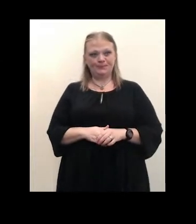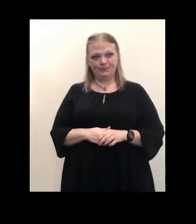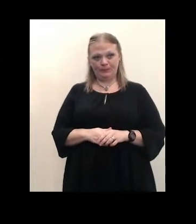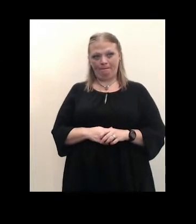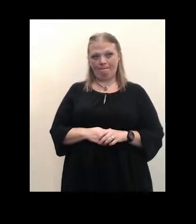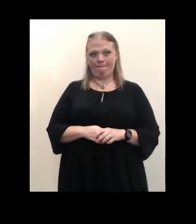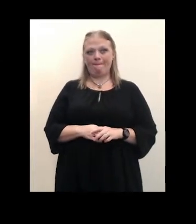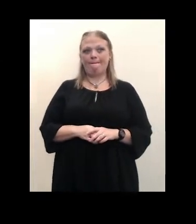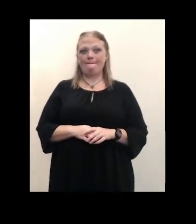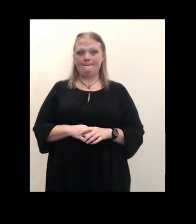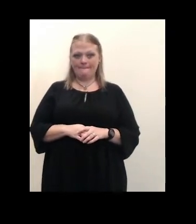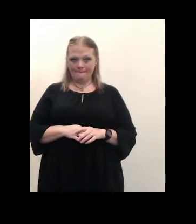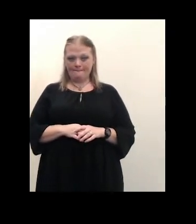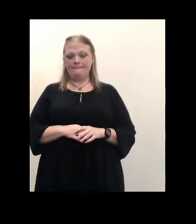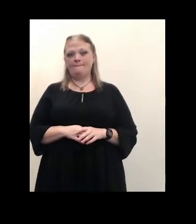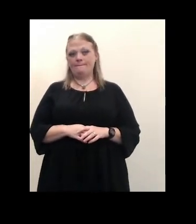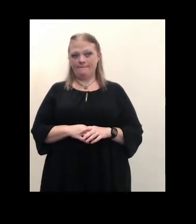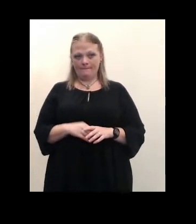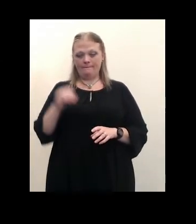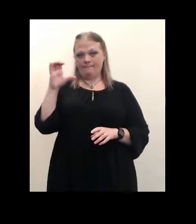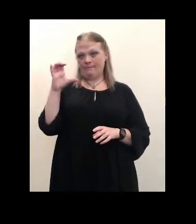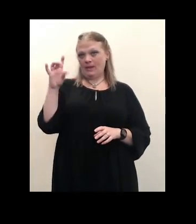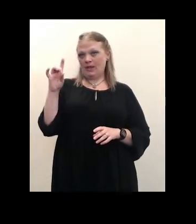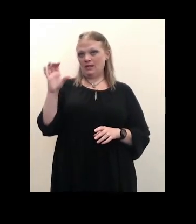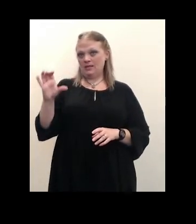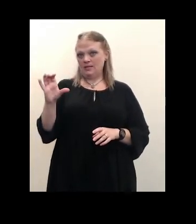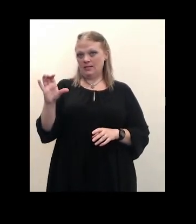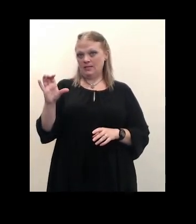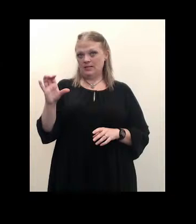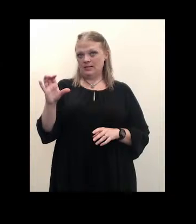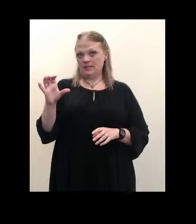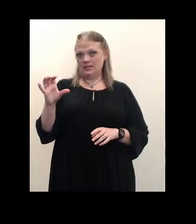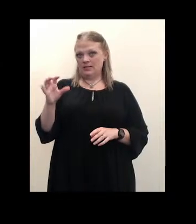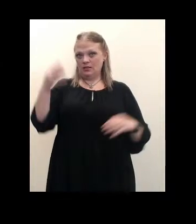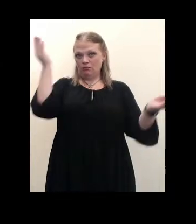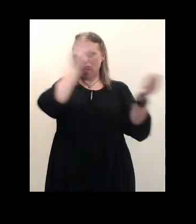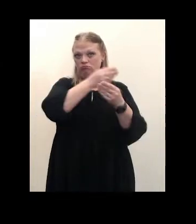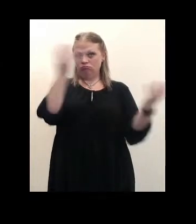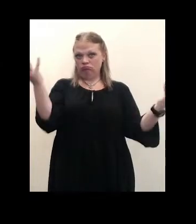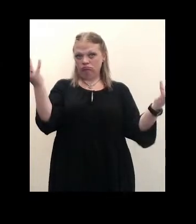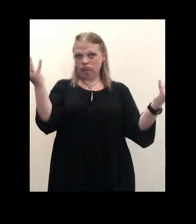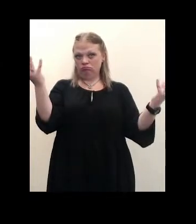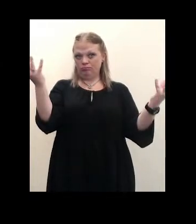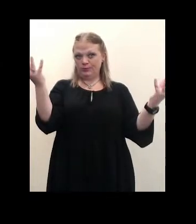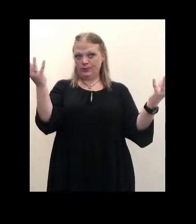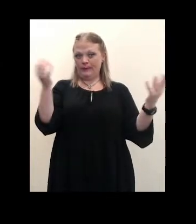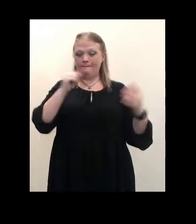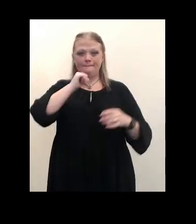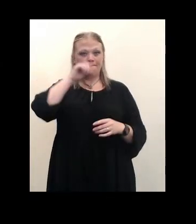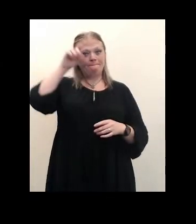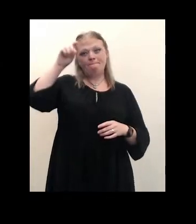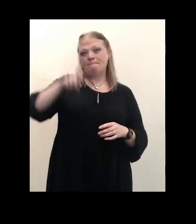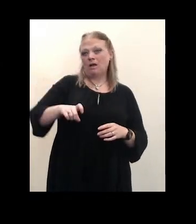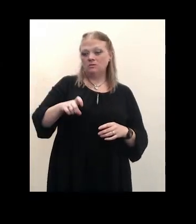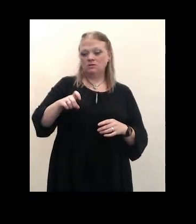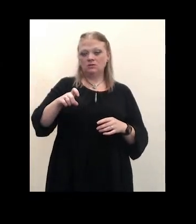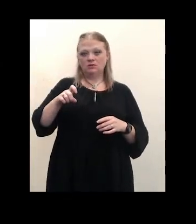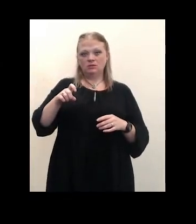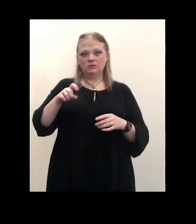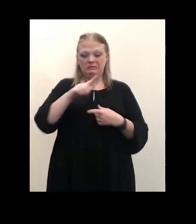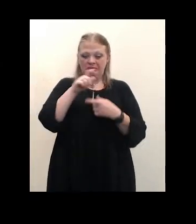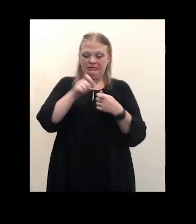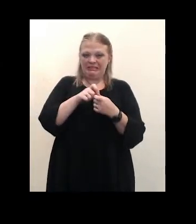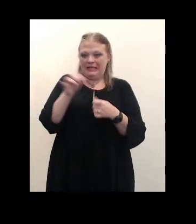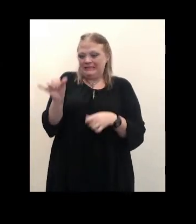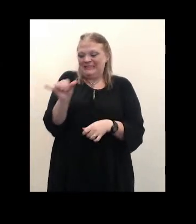So the CDC is now letting people know that you don't have to get the same vaccine for your